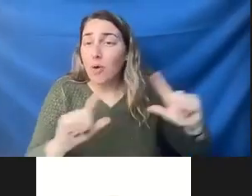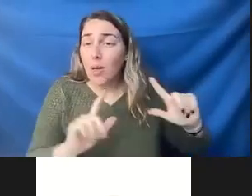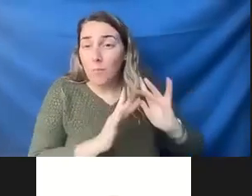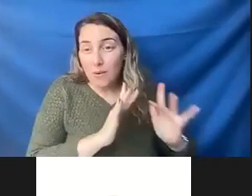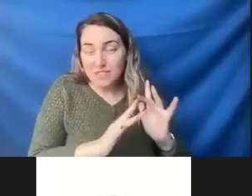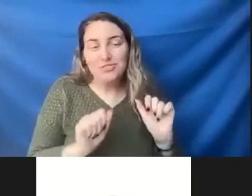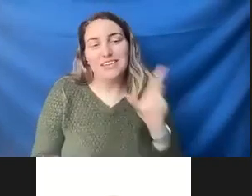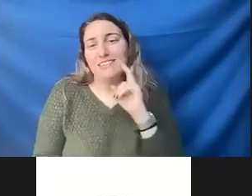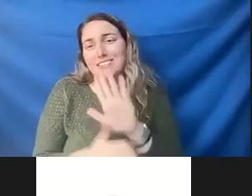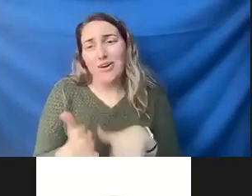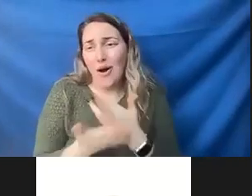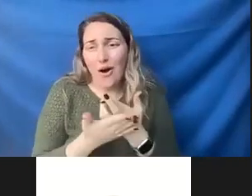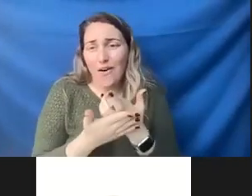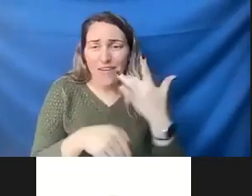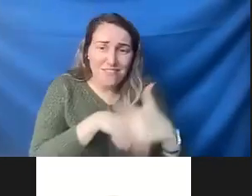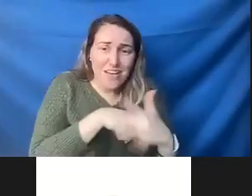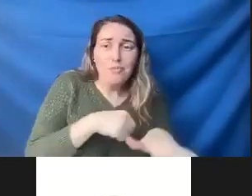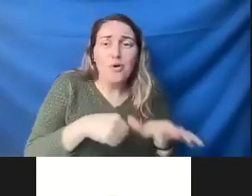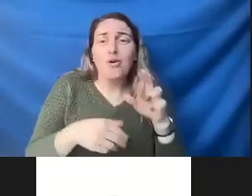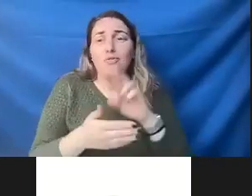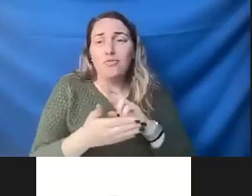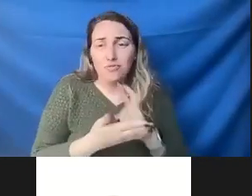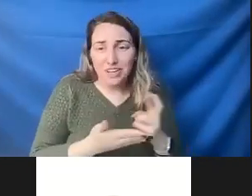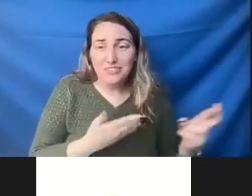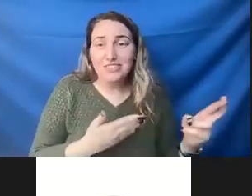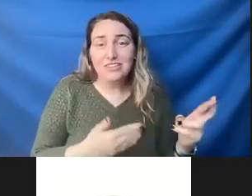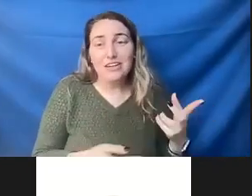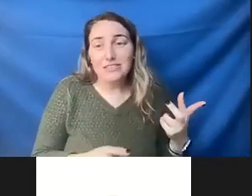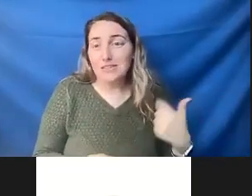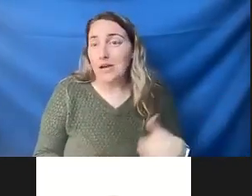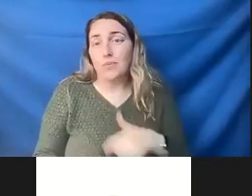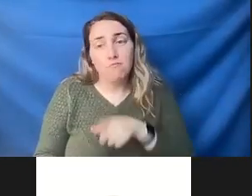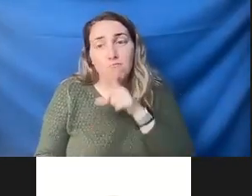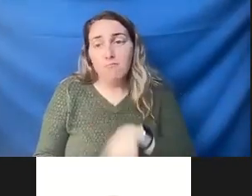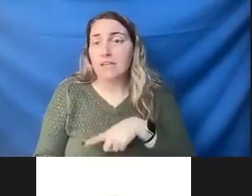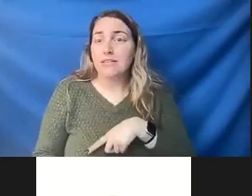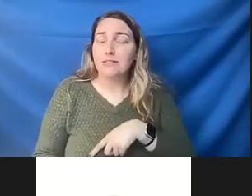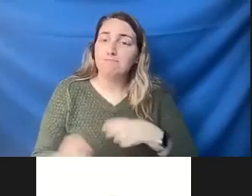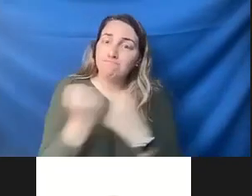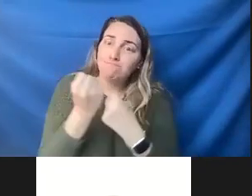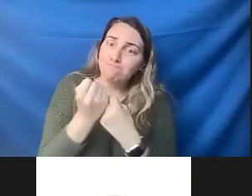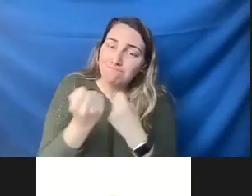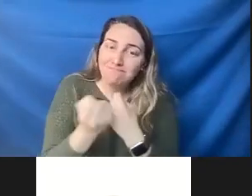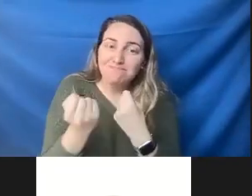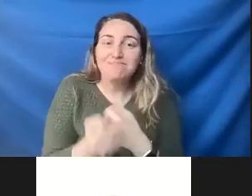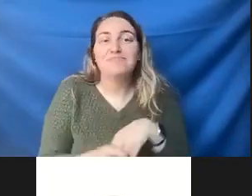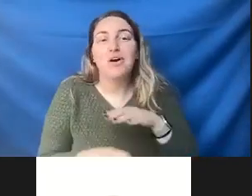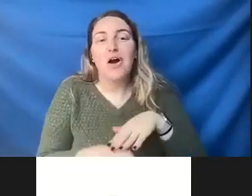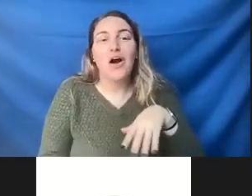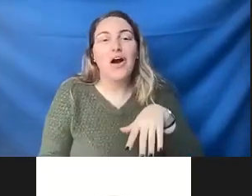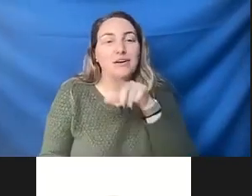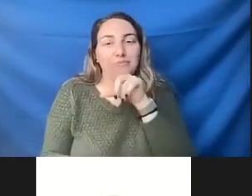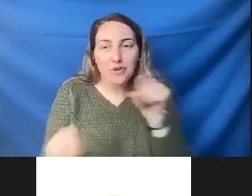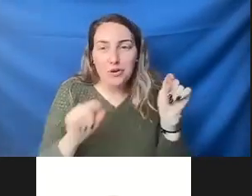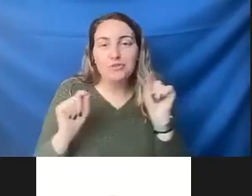the resources we have available. We also promote them very heavily on social media. So you can follow on Twitter, Facebook, or Instagram at